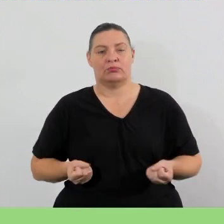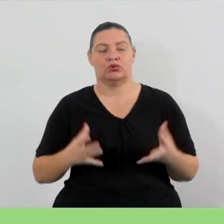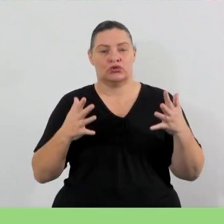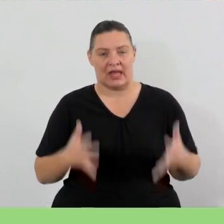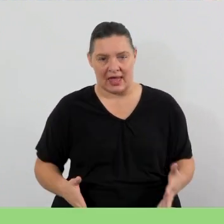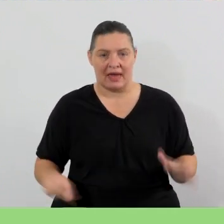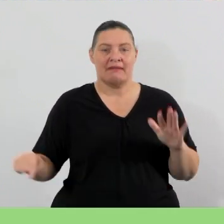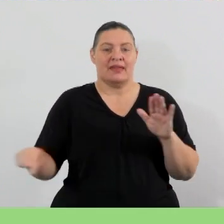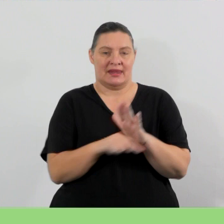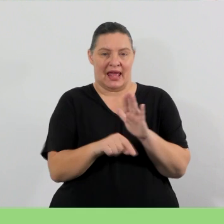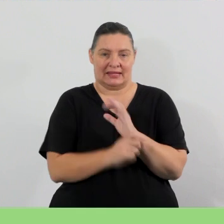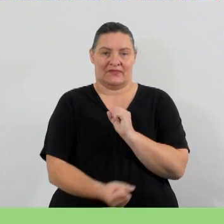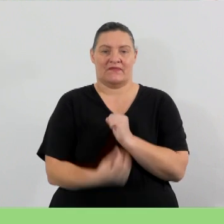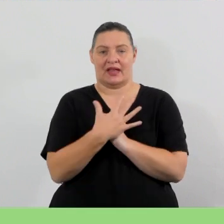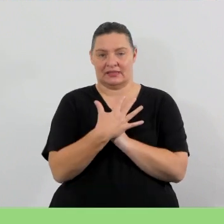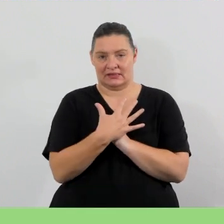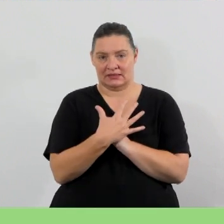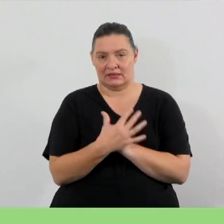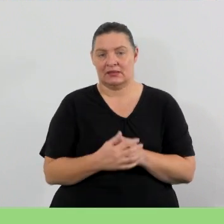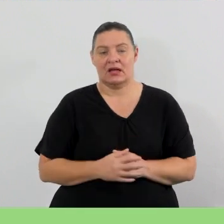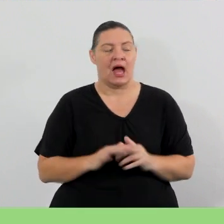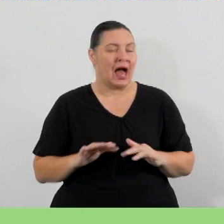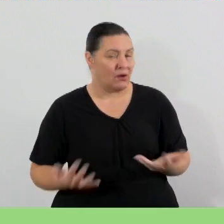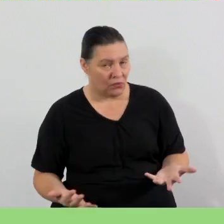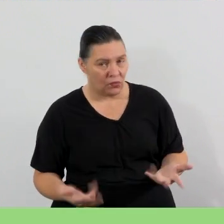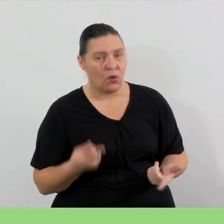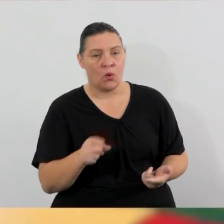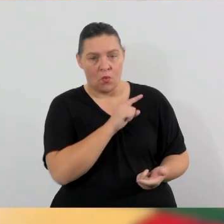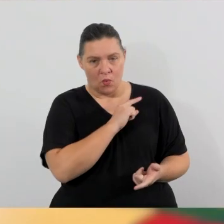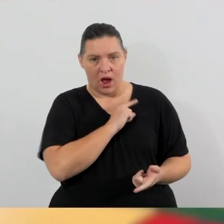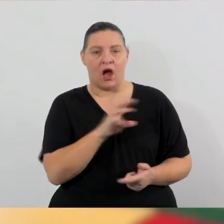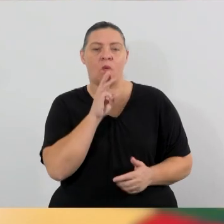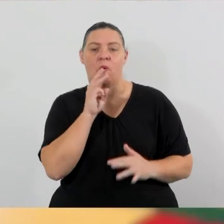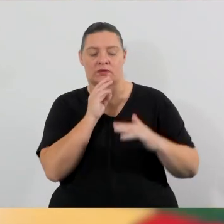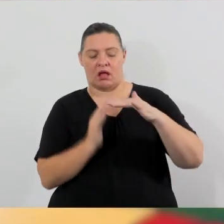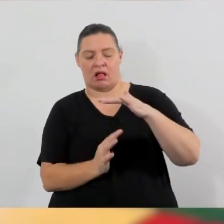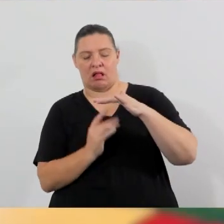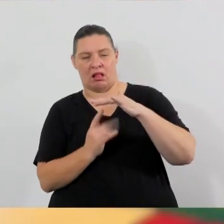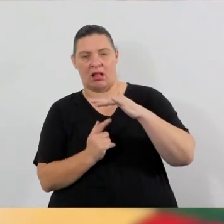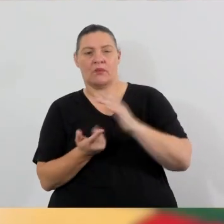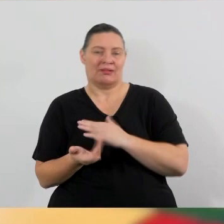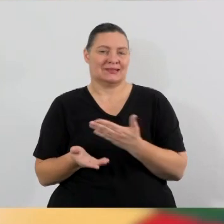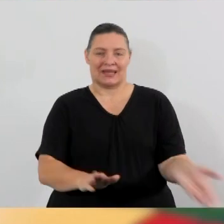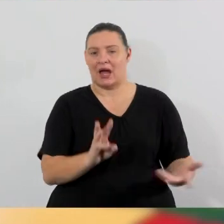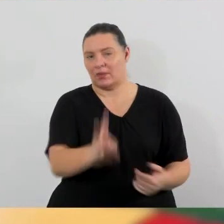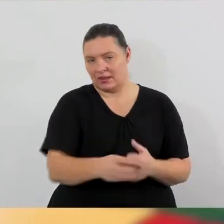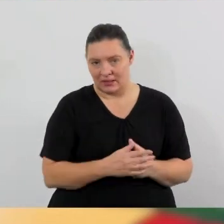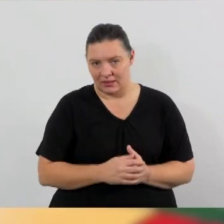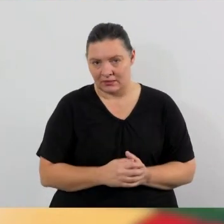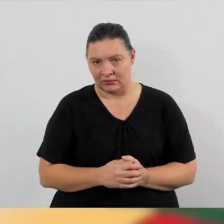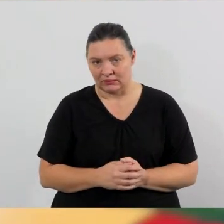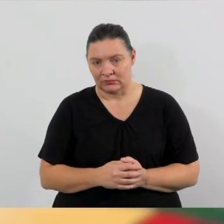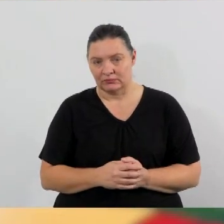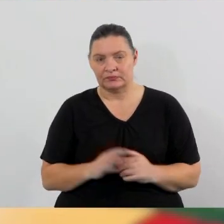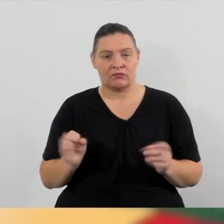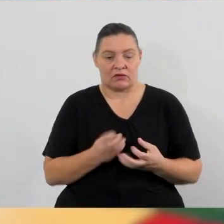our producers are negatively affected. How so? Because they will be submerged in water and die. So now if